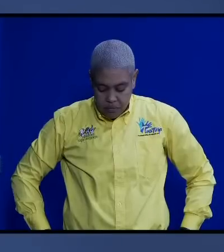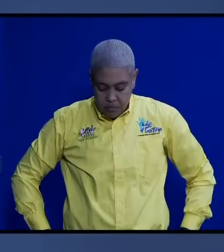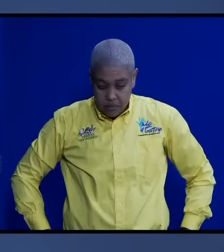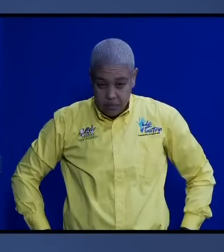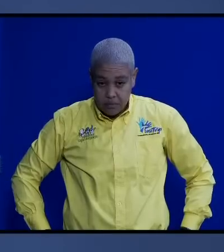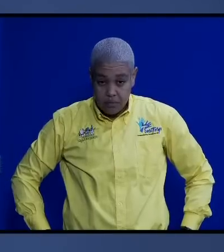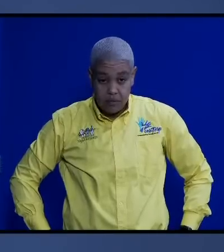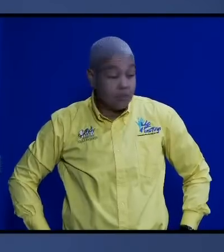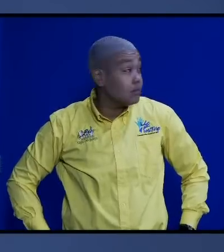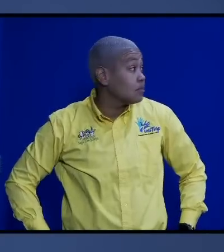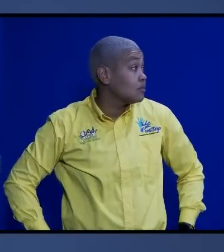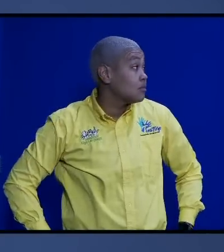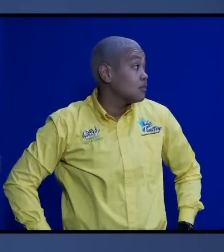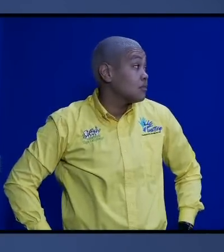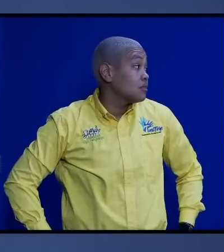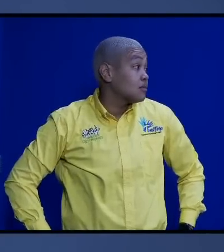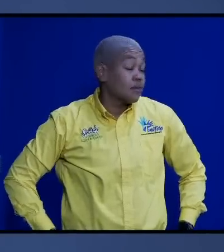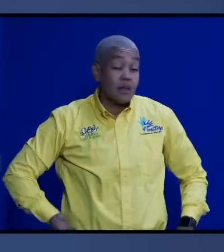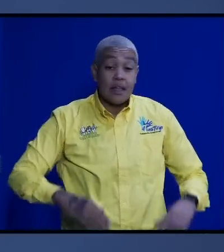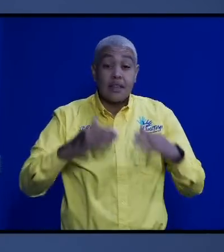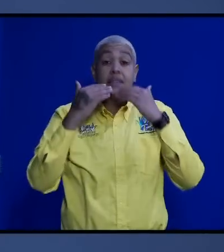Thank you, Prime Minister.